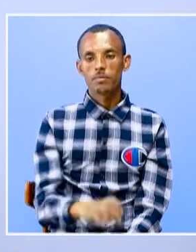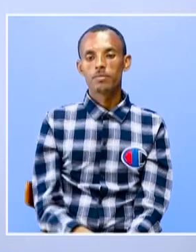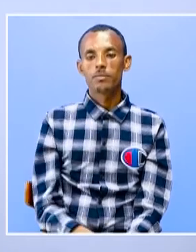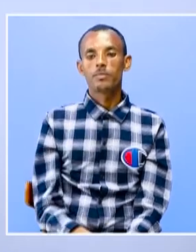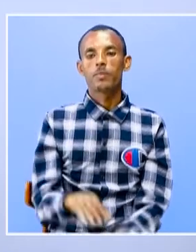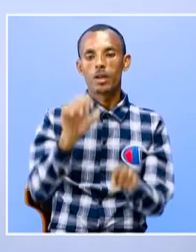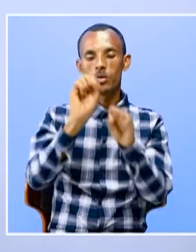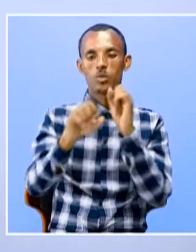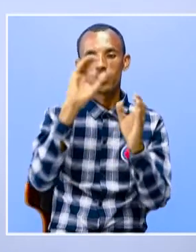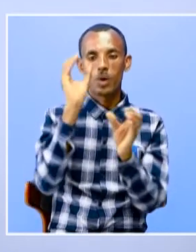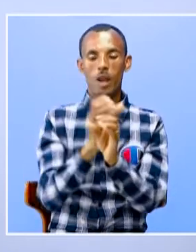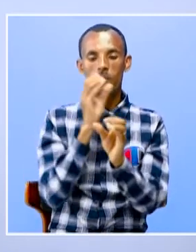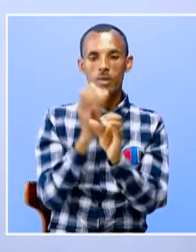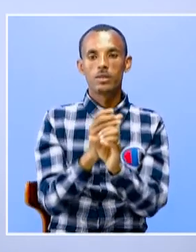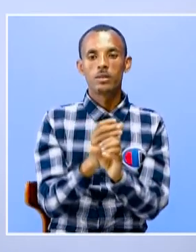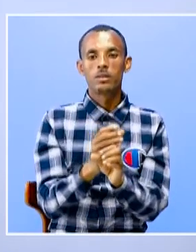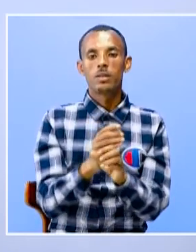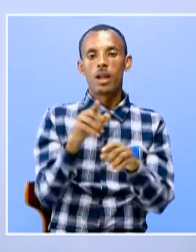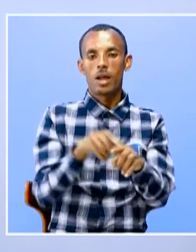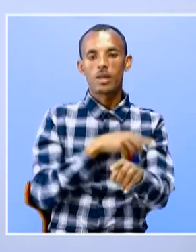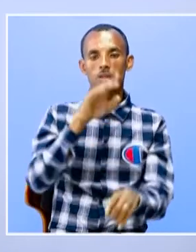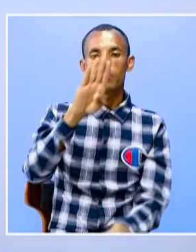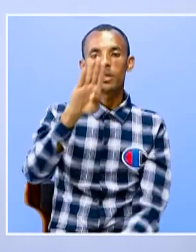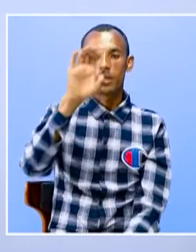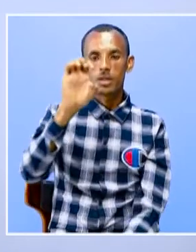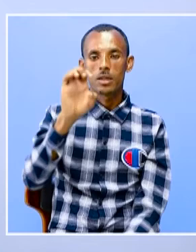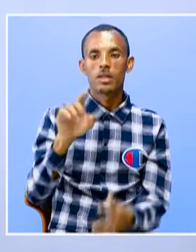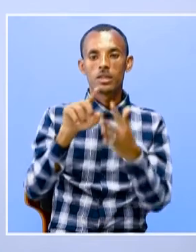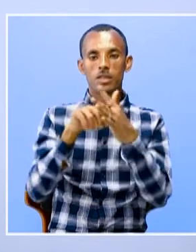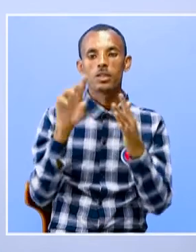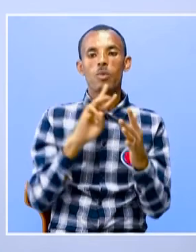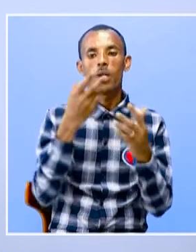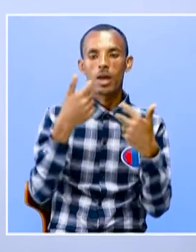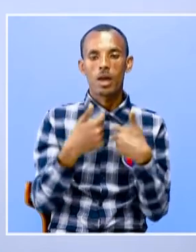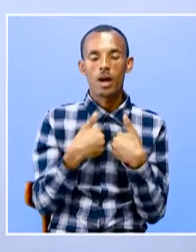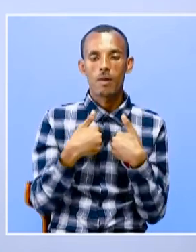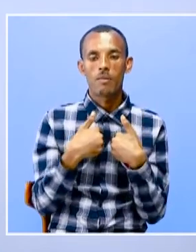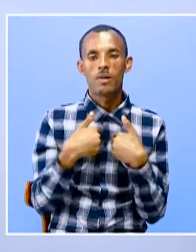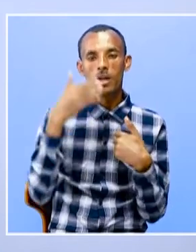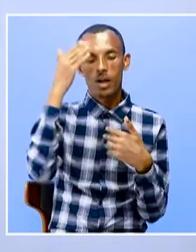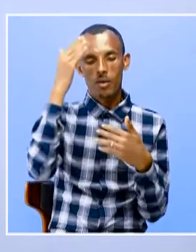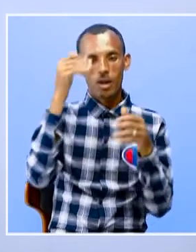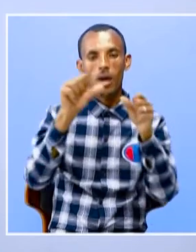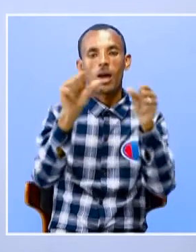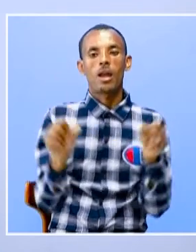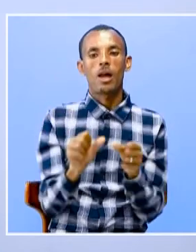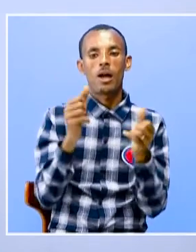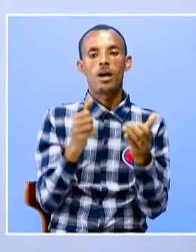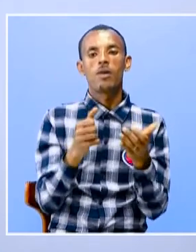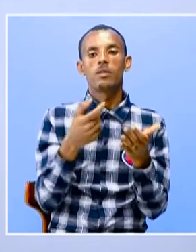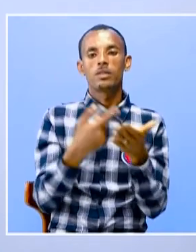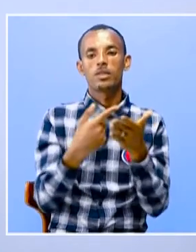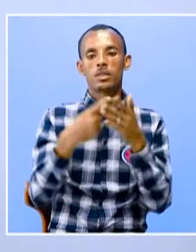So to calculate length BE, since we have known the area of this triangle,